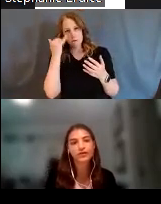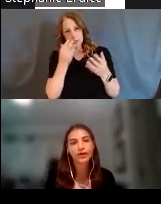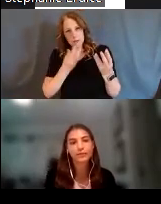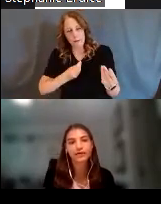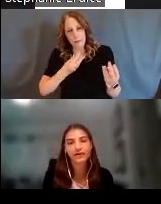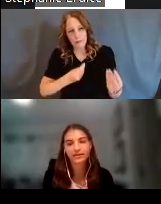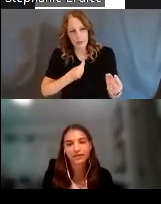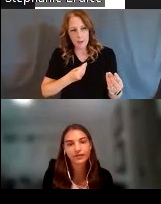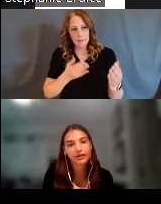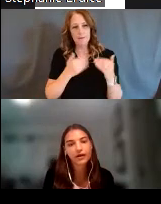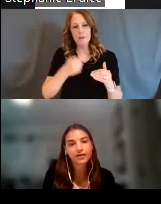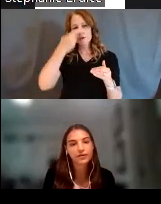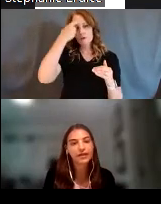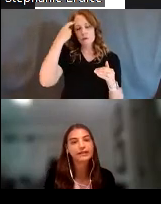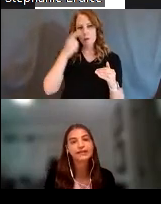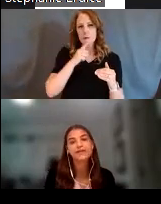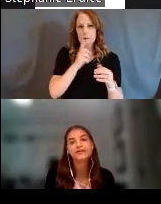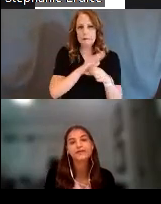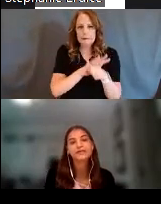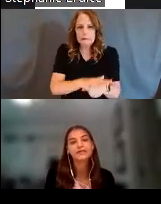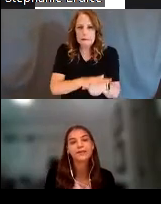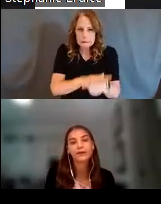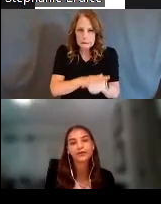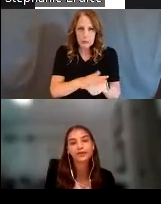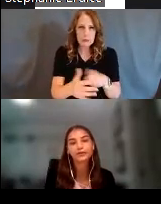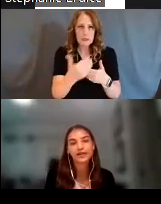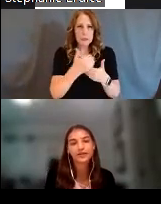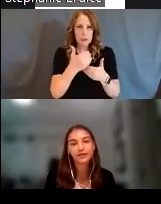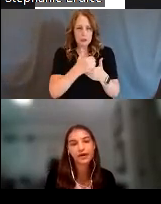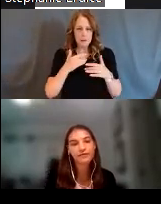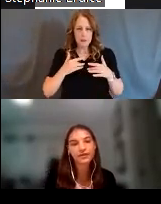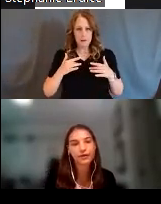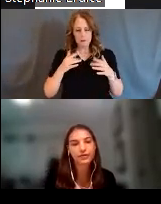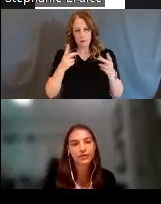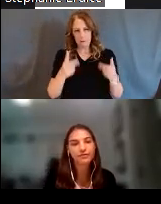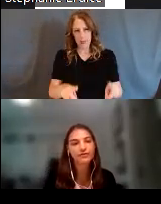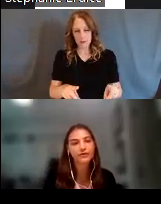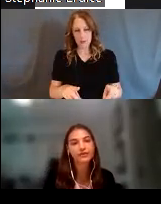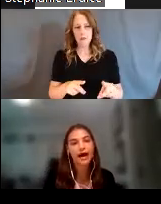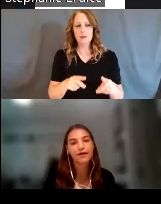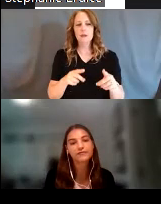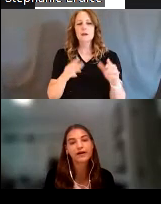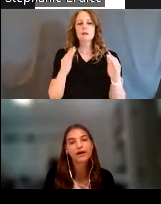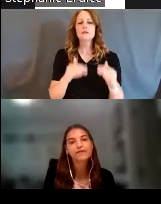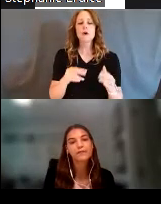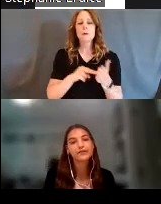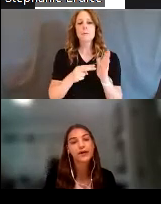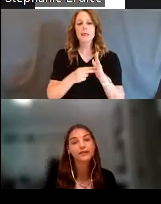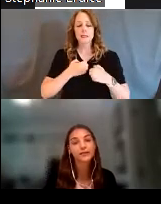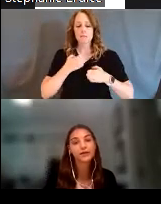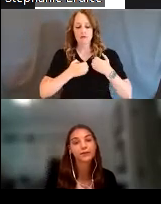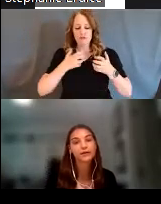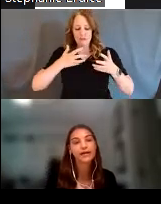distressing or disturbing event. So taken together, this is the emotional residue of exposure that those have